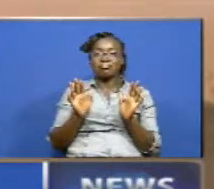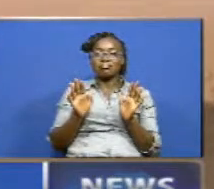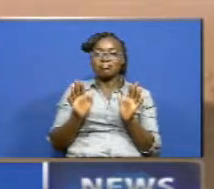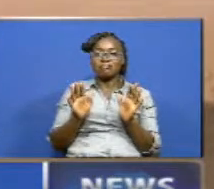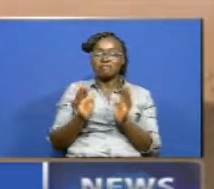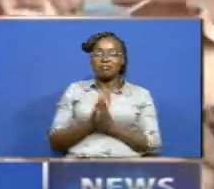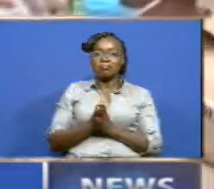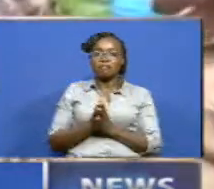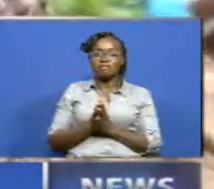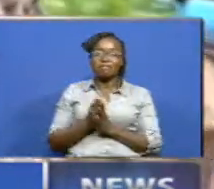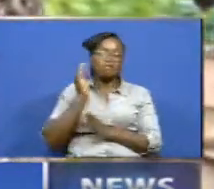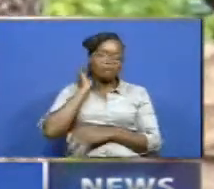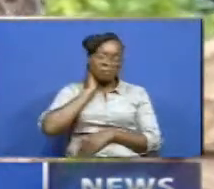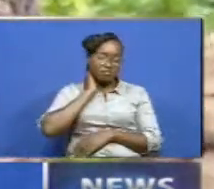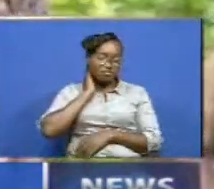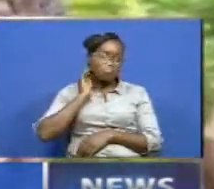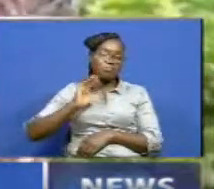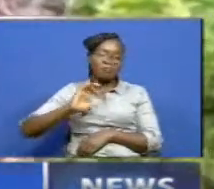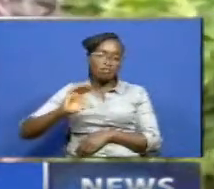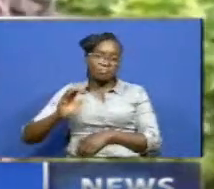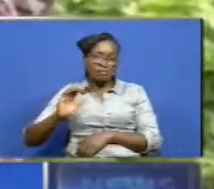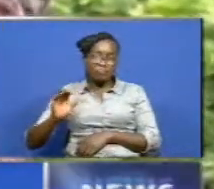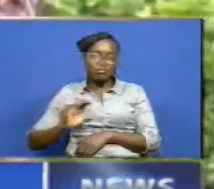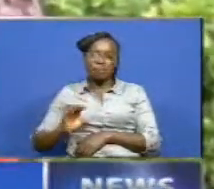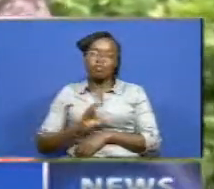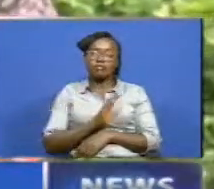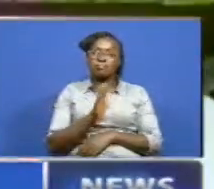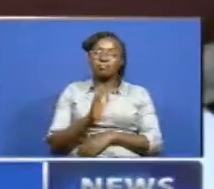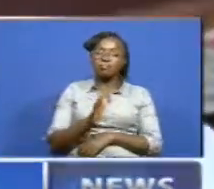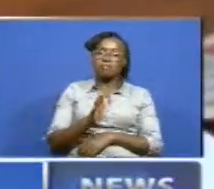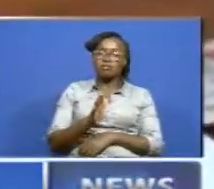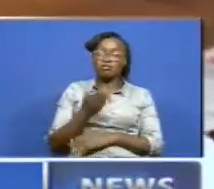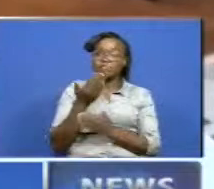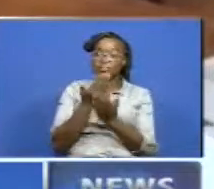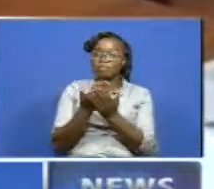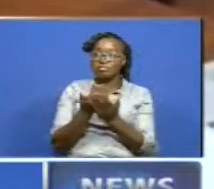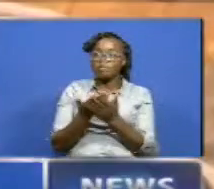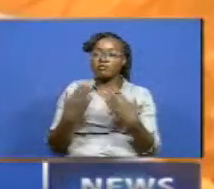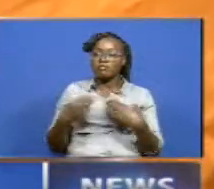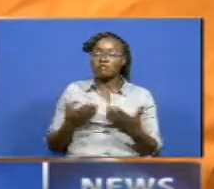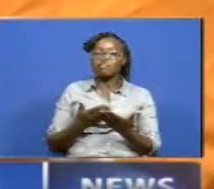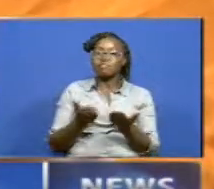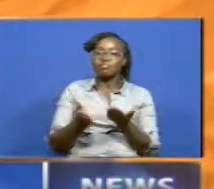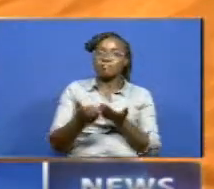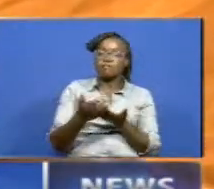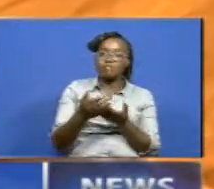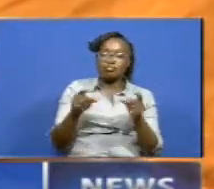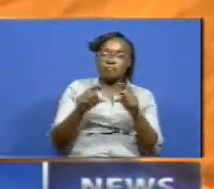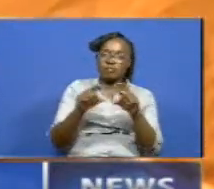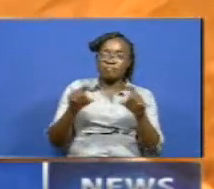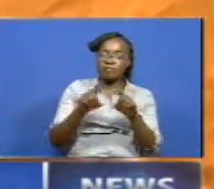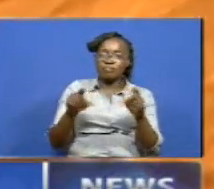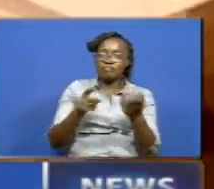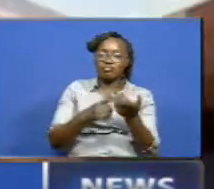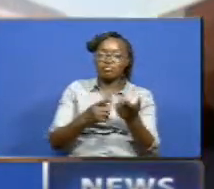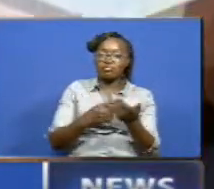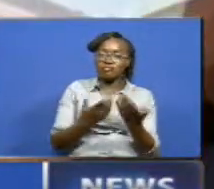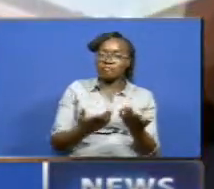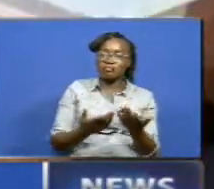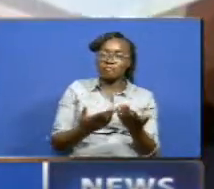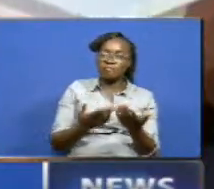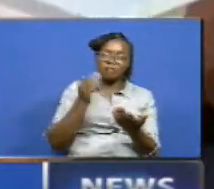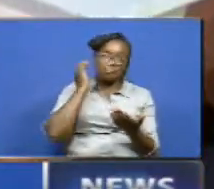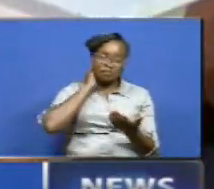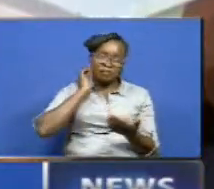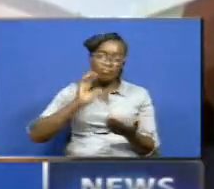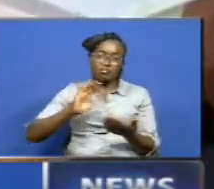Meanwhile, Murang'a County Commissioner Mahamud Bari has appealed to area residents to collect their Huduma card numbers. Murang'a County